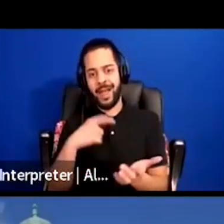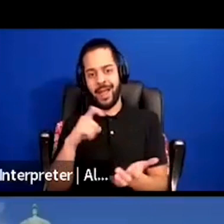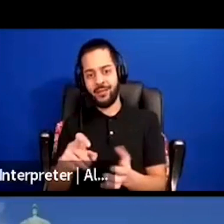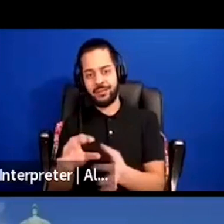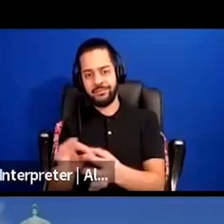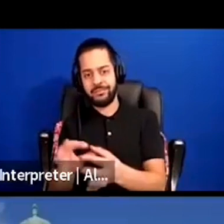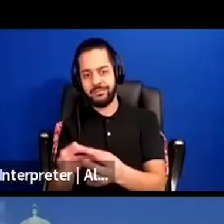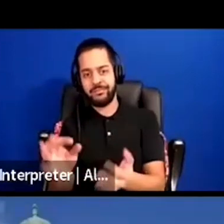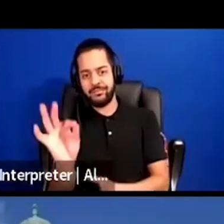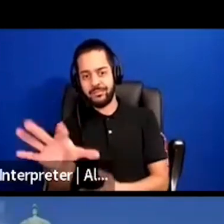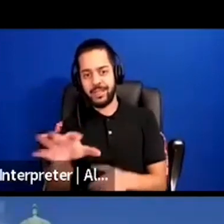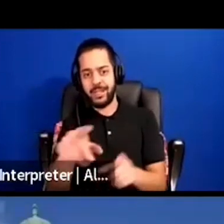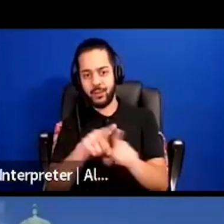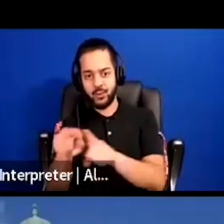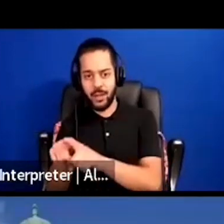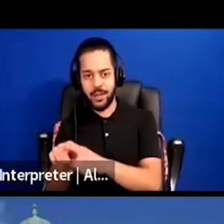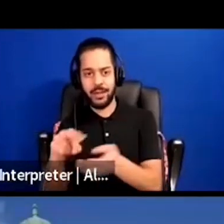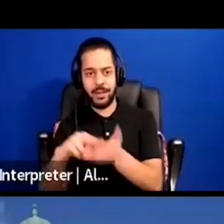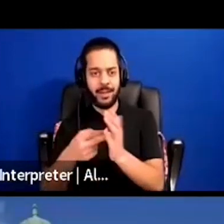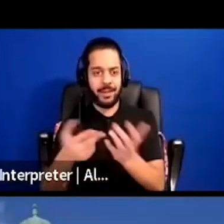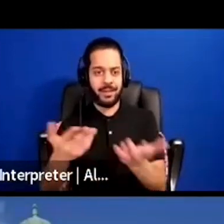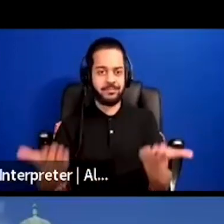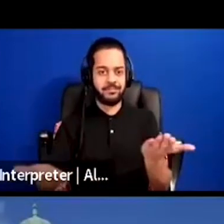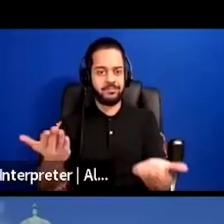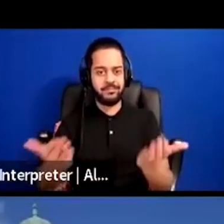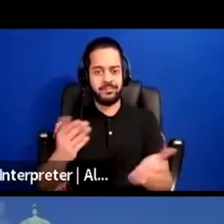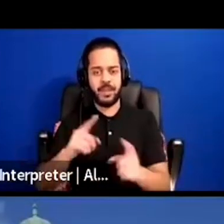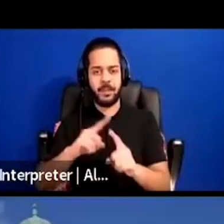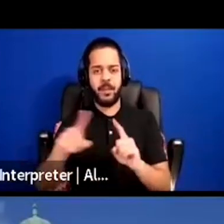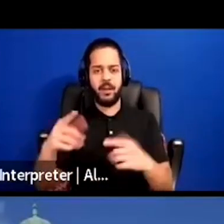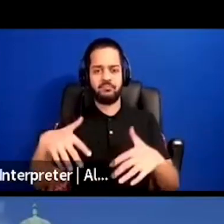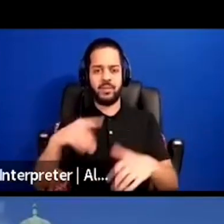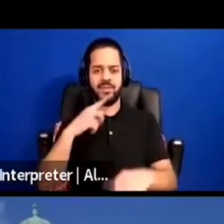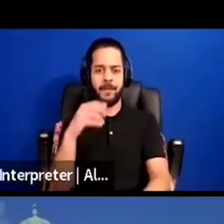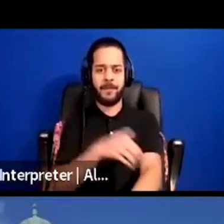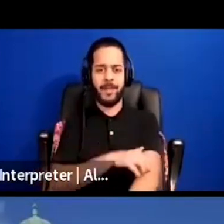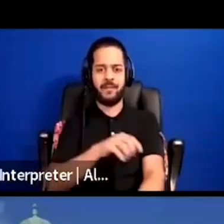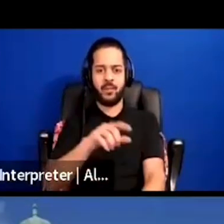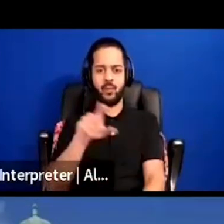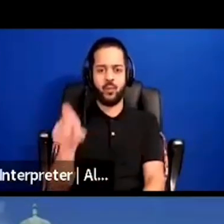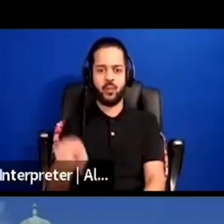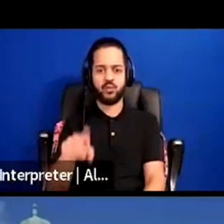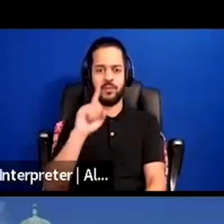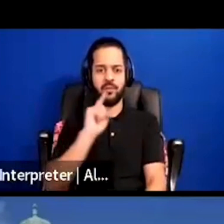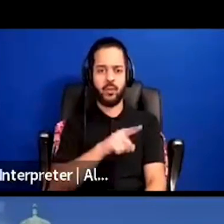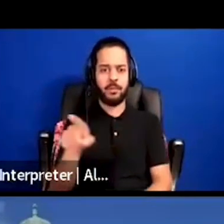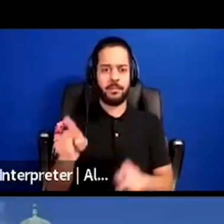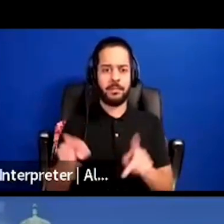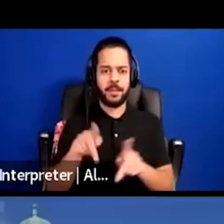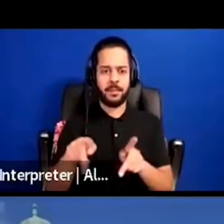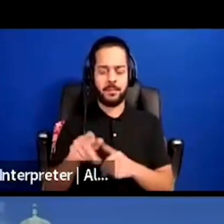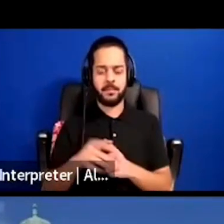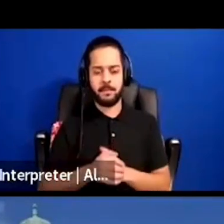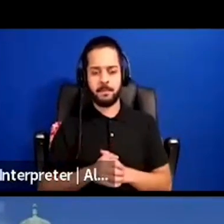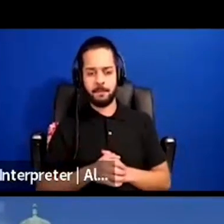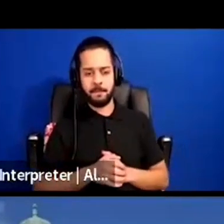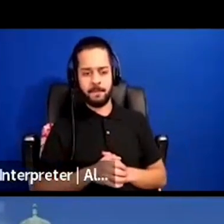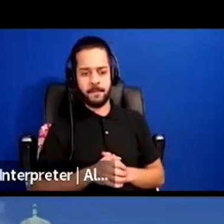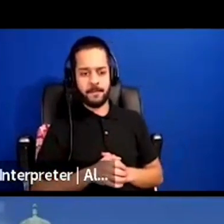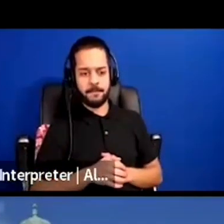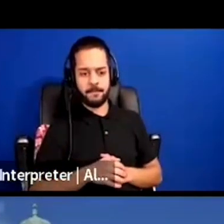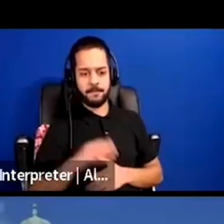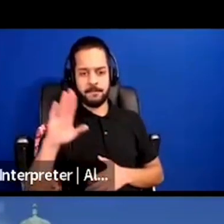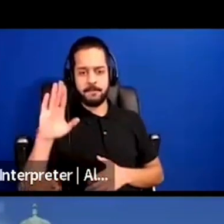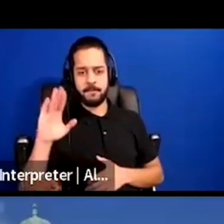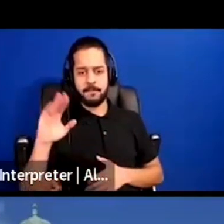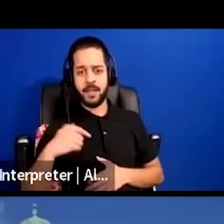do think that this is a very powerful question for folks. Mhm. I think that part of what the